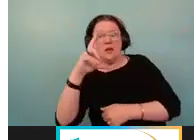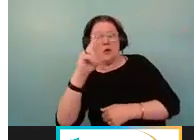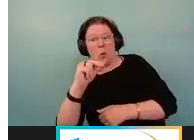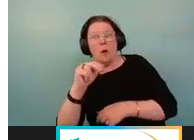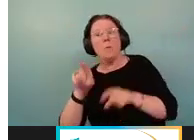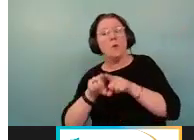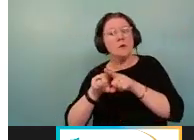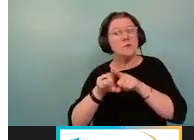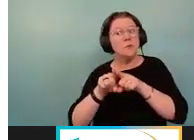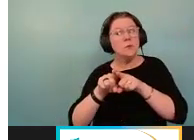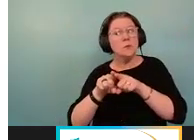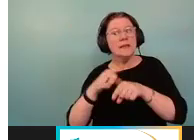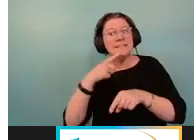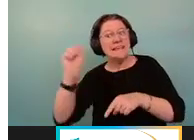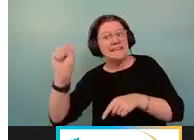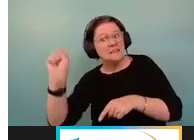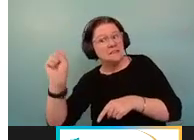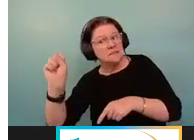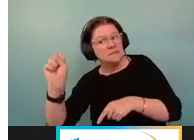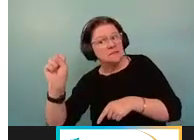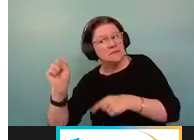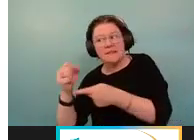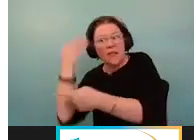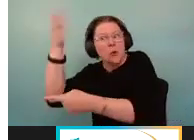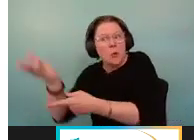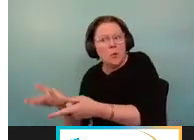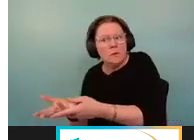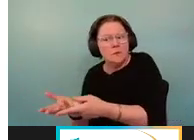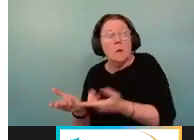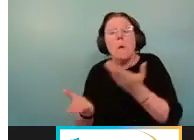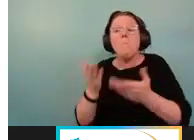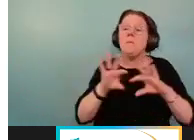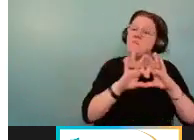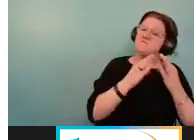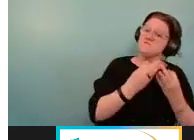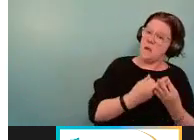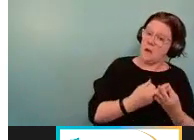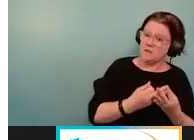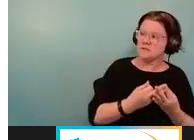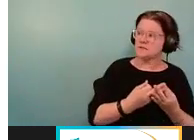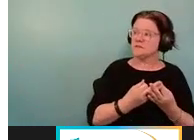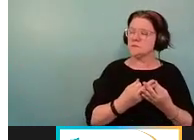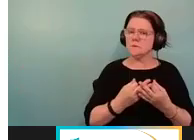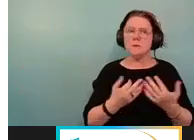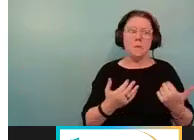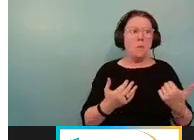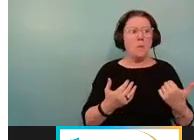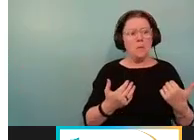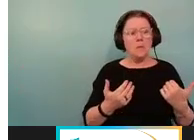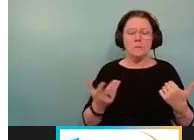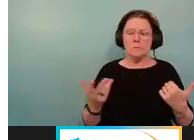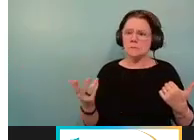say yes. Because sometimes we have situations where families will say that their